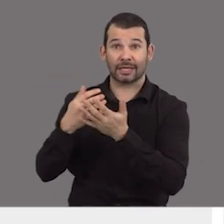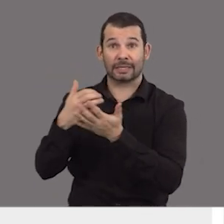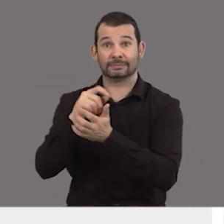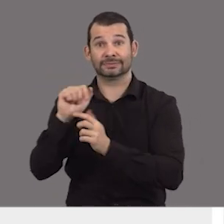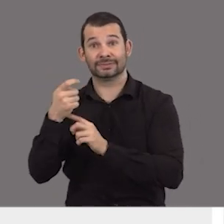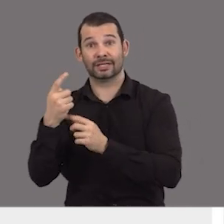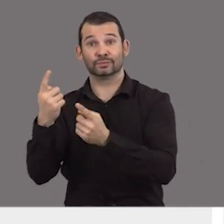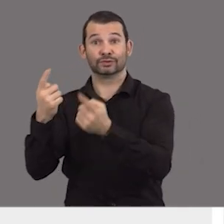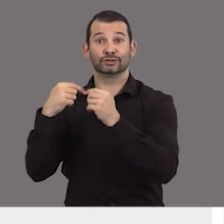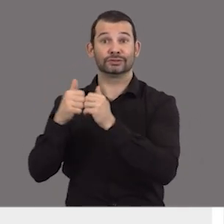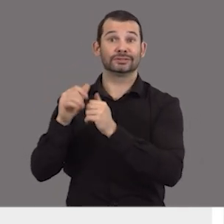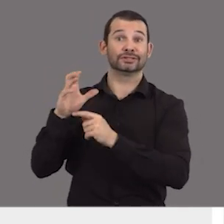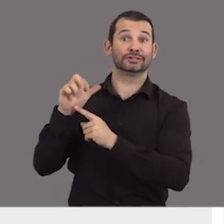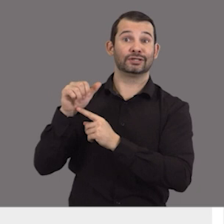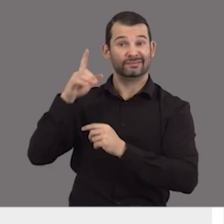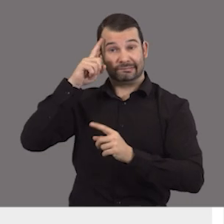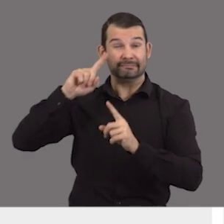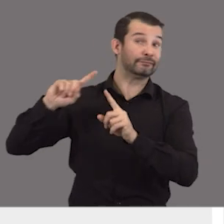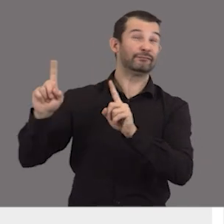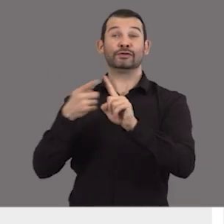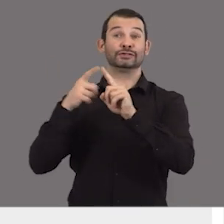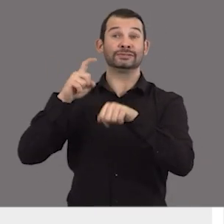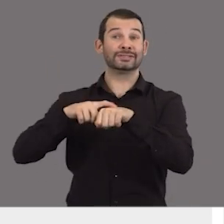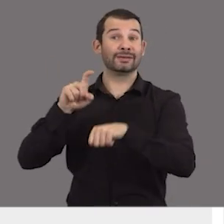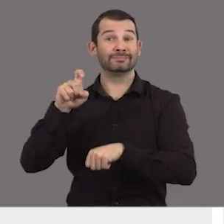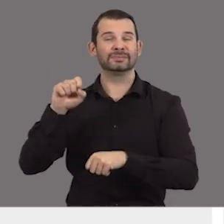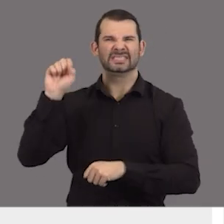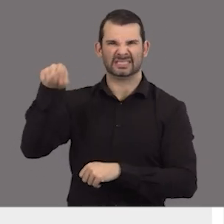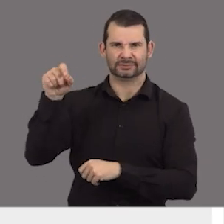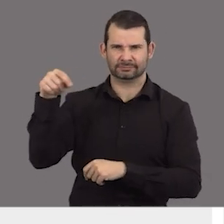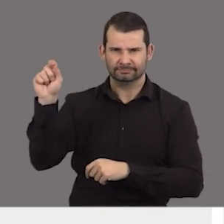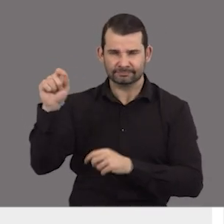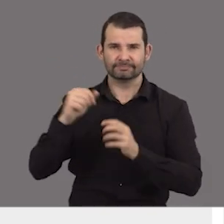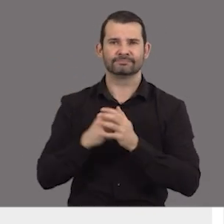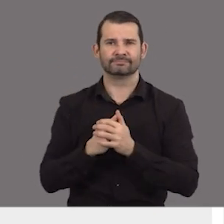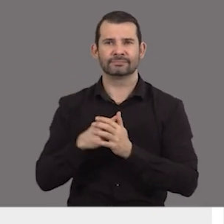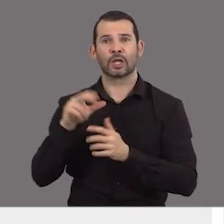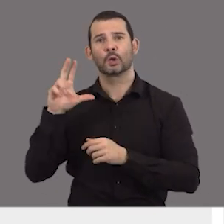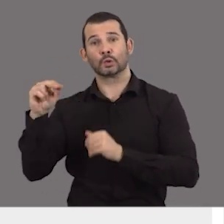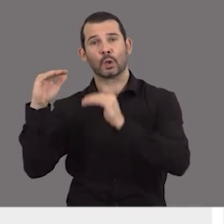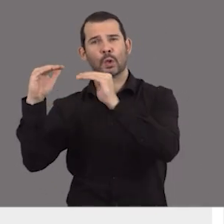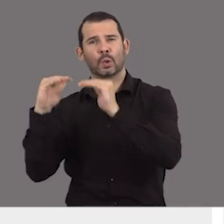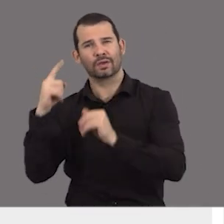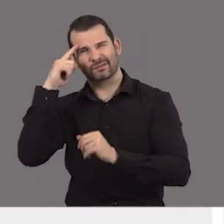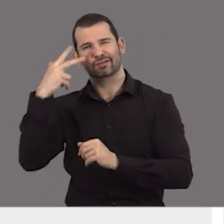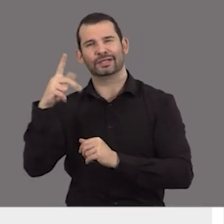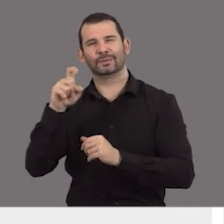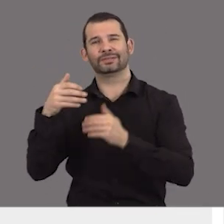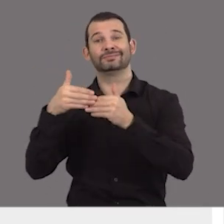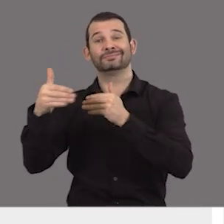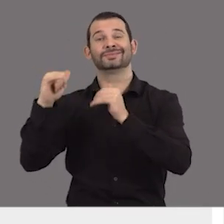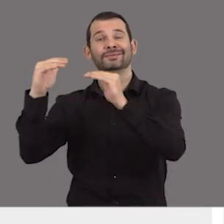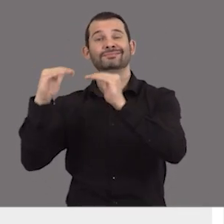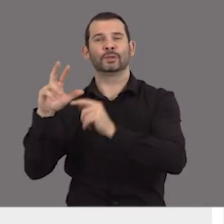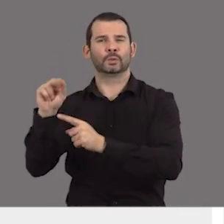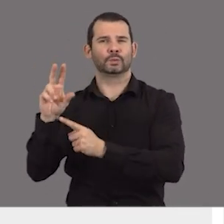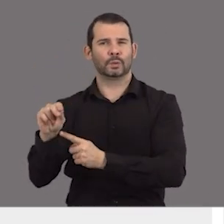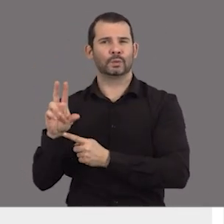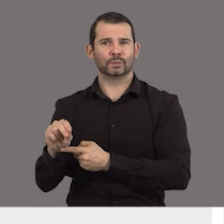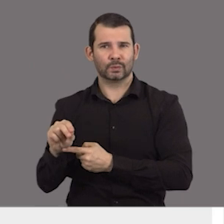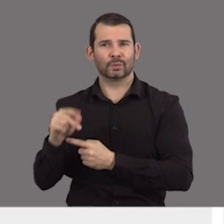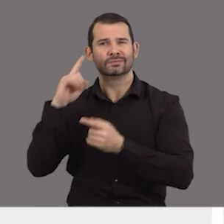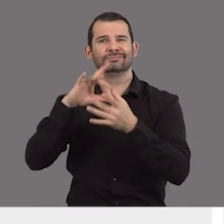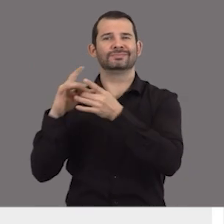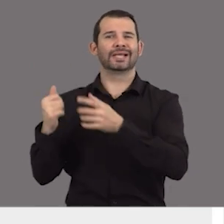income tax return with the CRA for the very first time? And no to the three questions that follow, and the Canadian